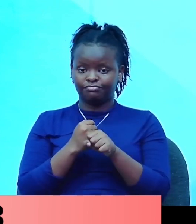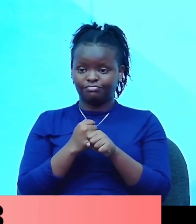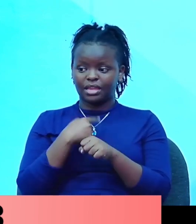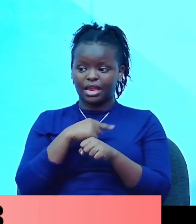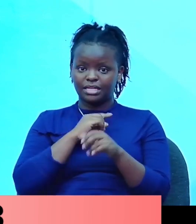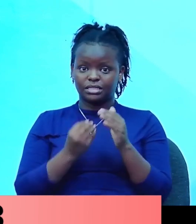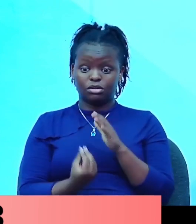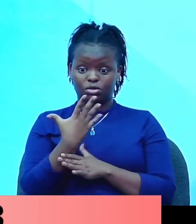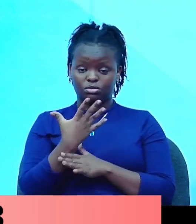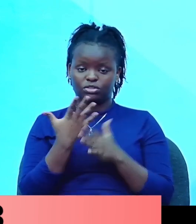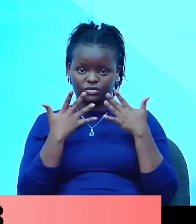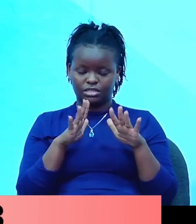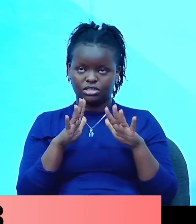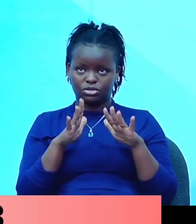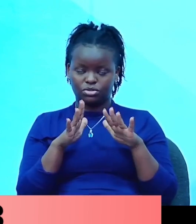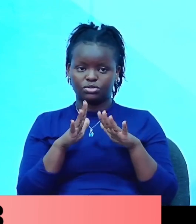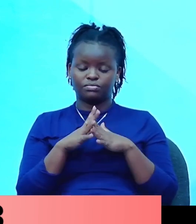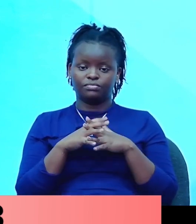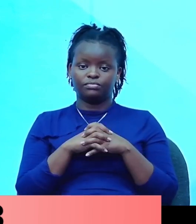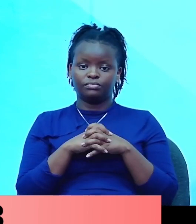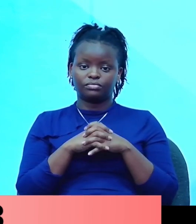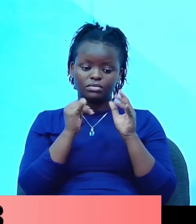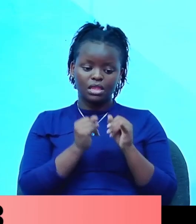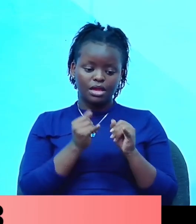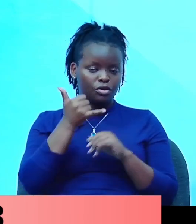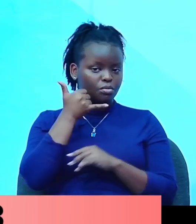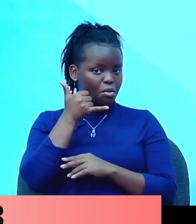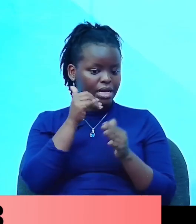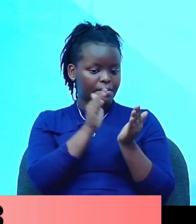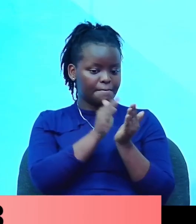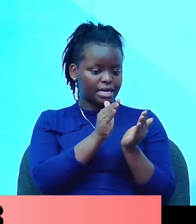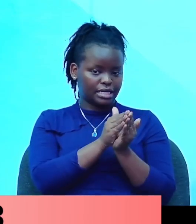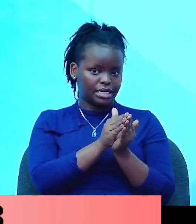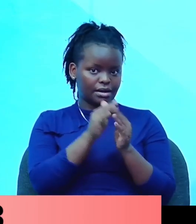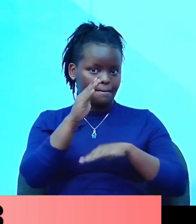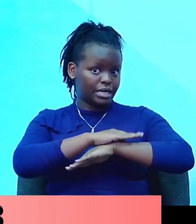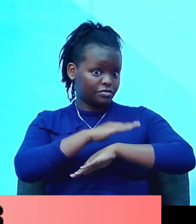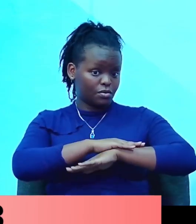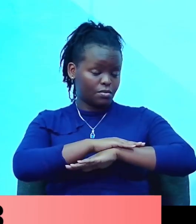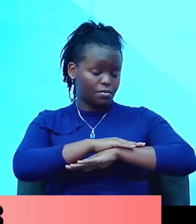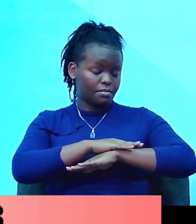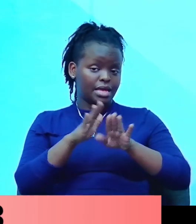launched a new mobile banking platform. Okay. And